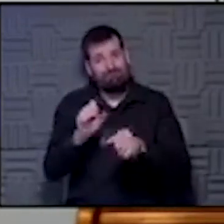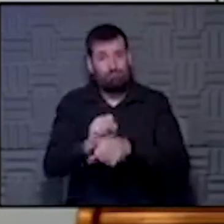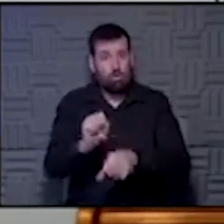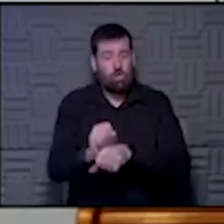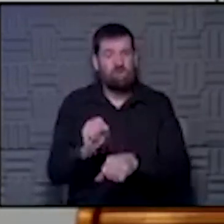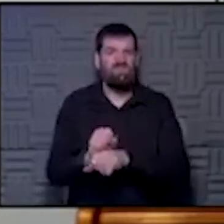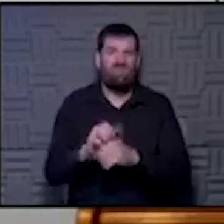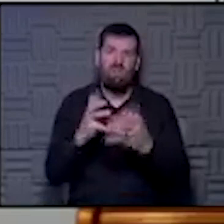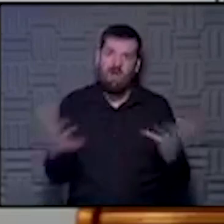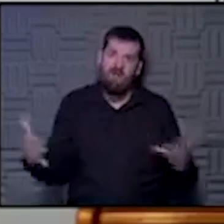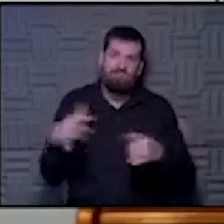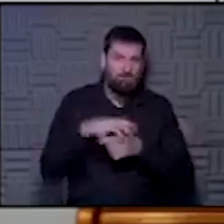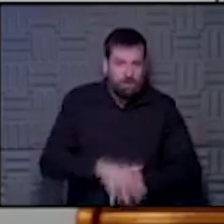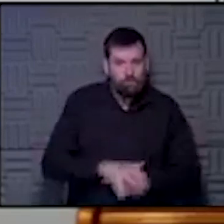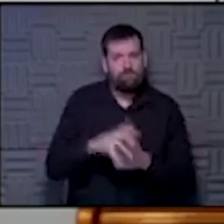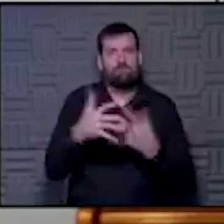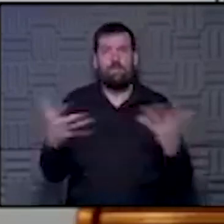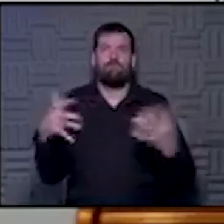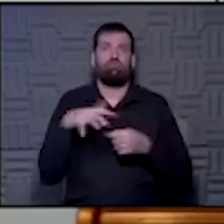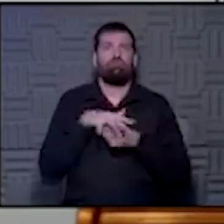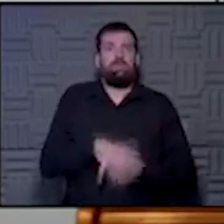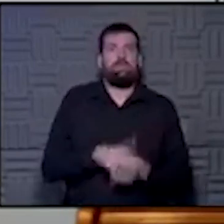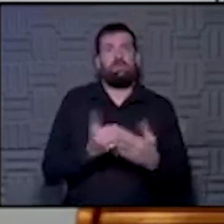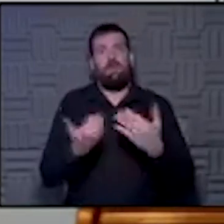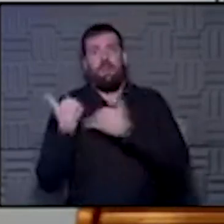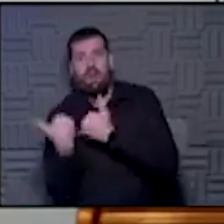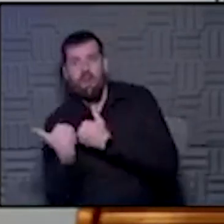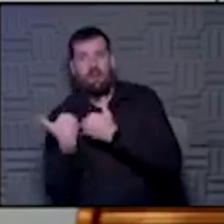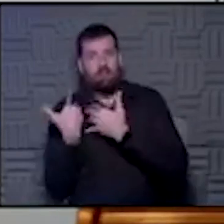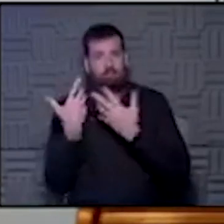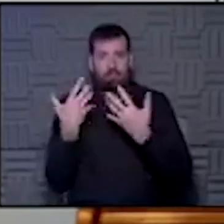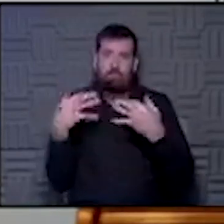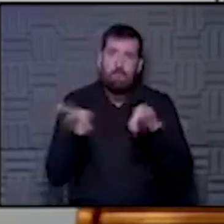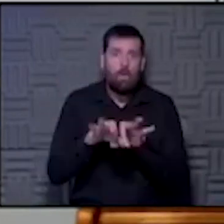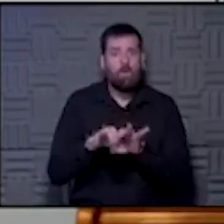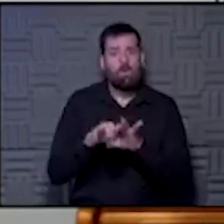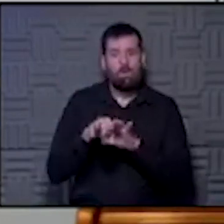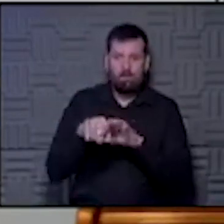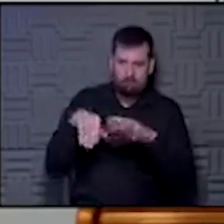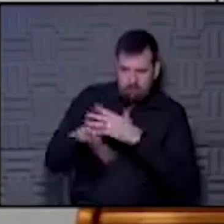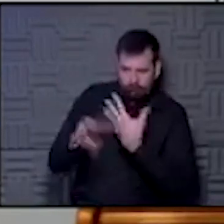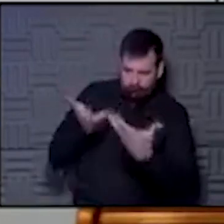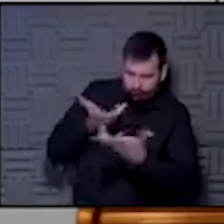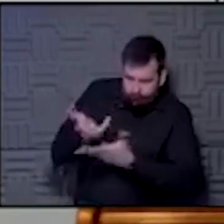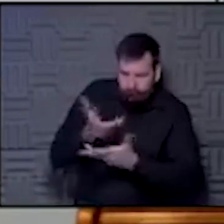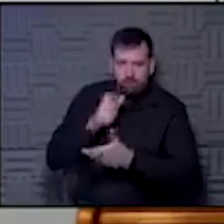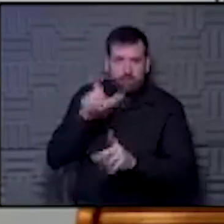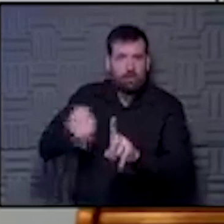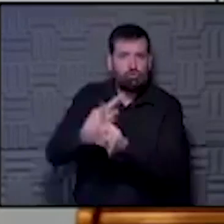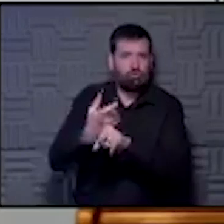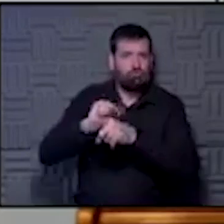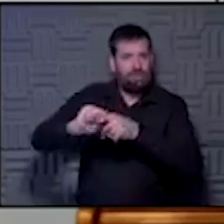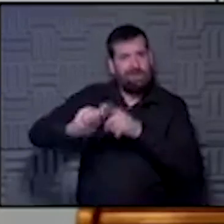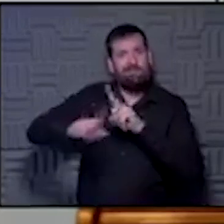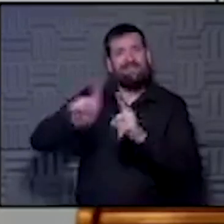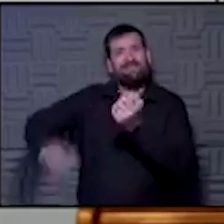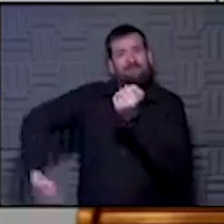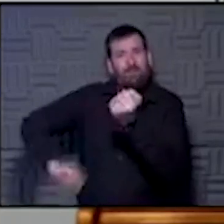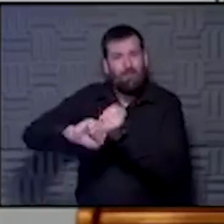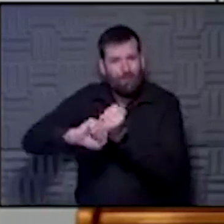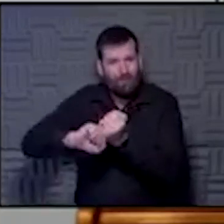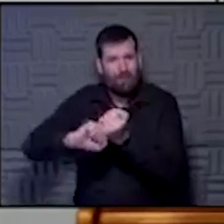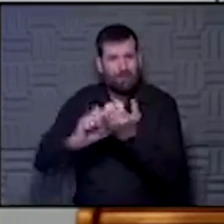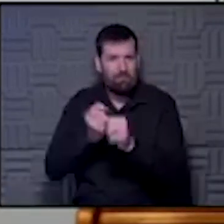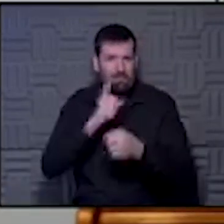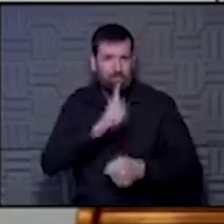of pressure, a lot of stress on their shoulders. So it's important that we get in there, not only to train them, but to support them and make sure